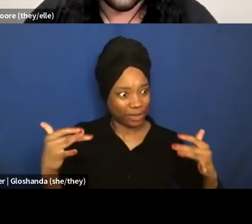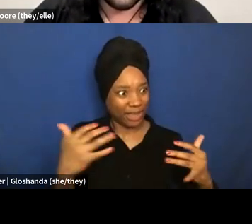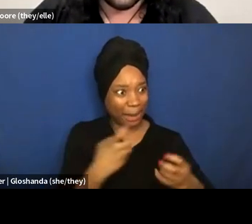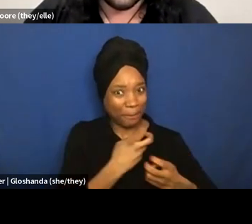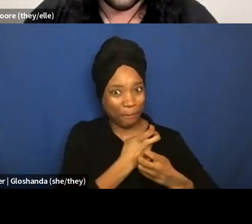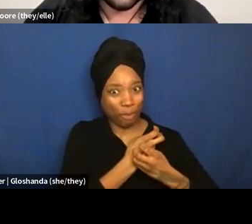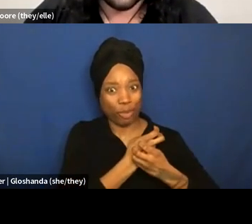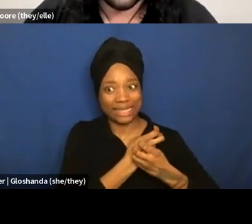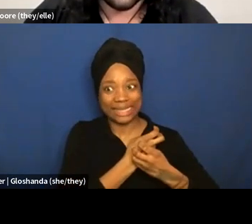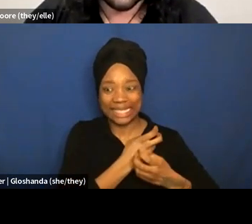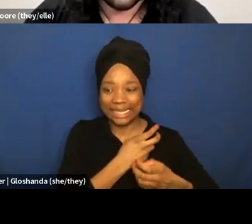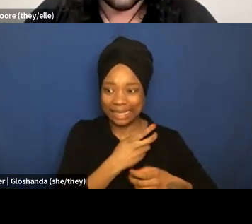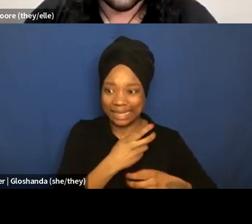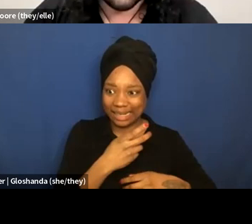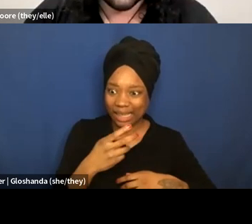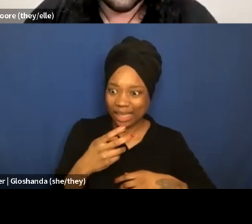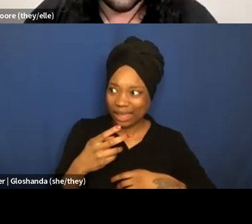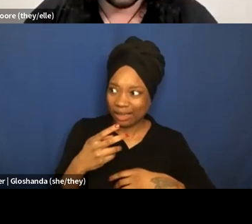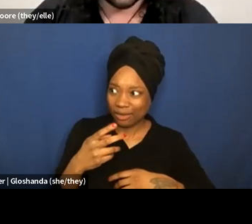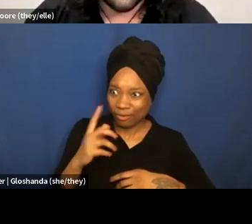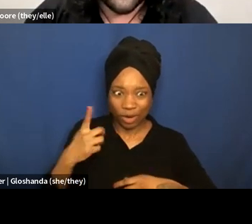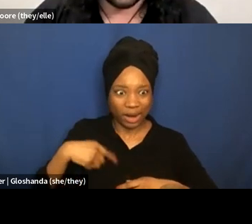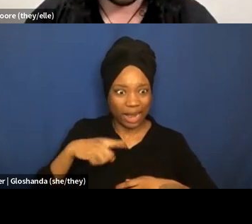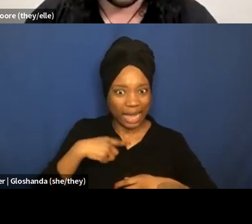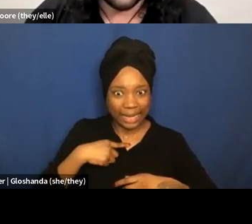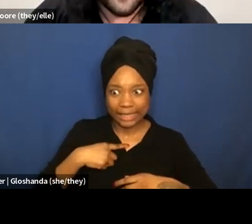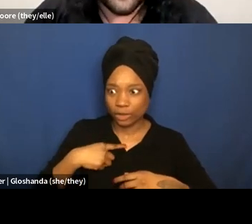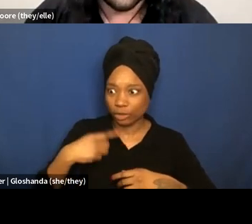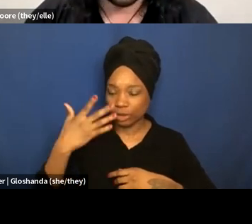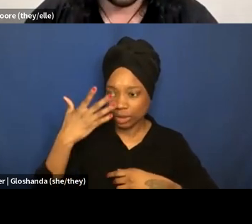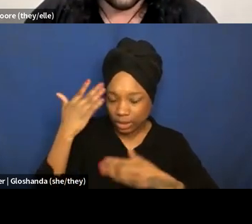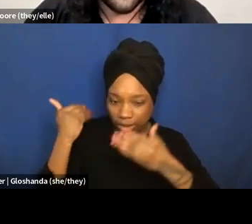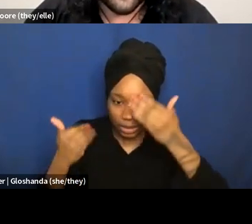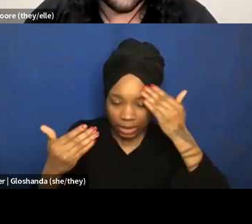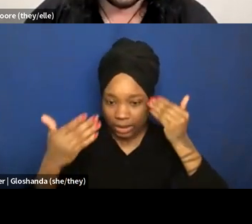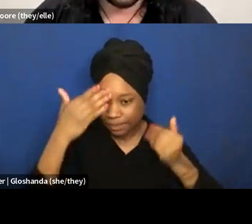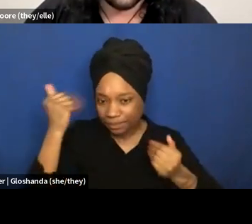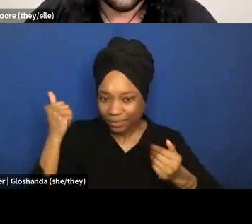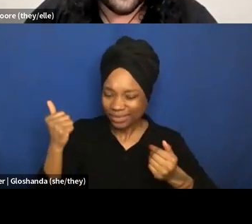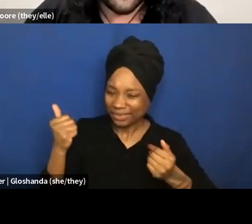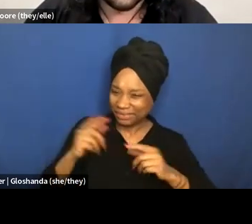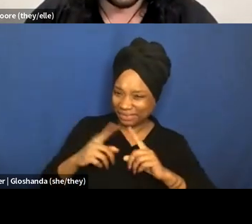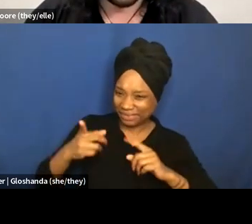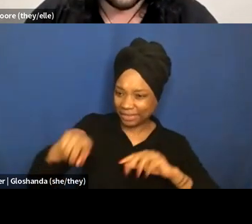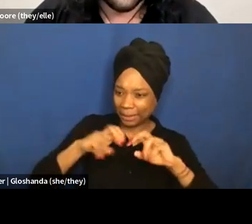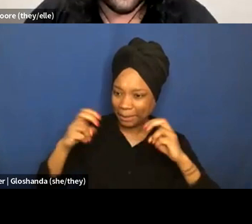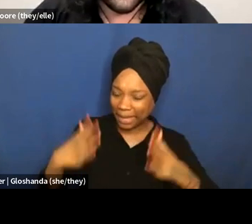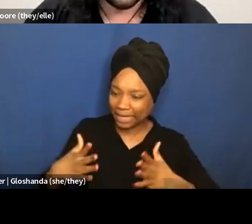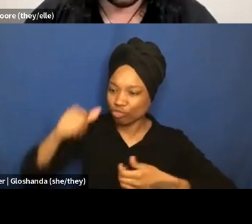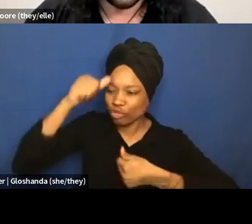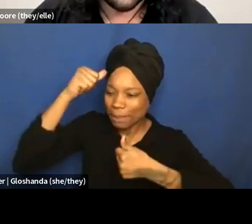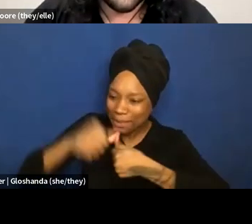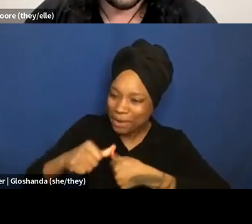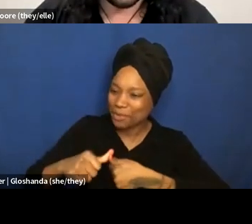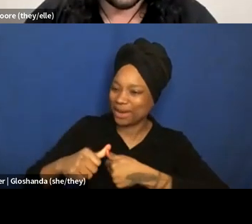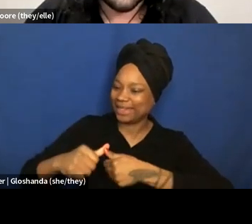so many of the panelists have been naming, remembering with humility and respect for what has come before. Oh, we